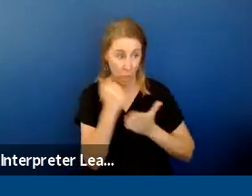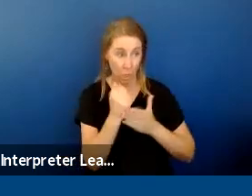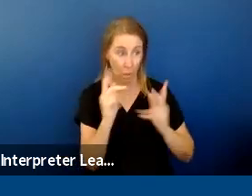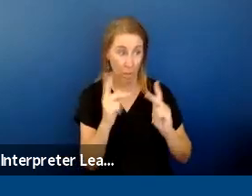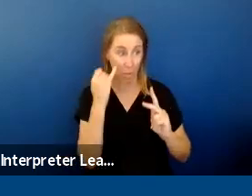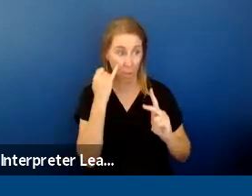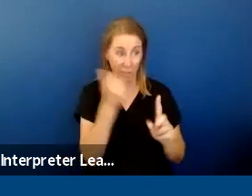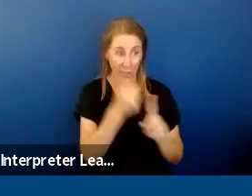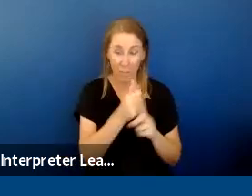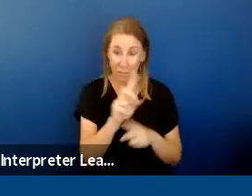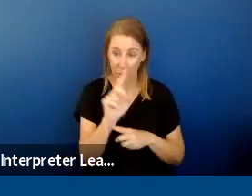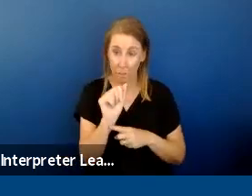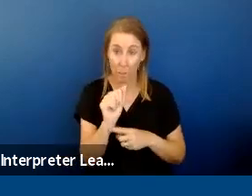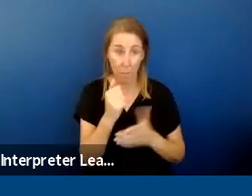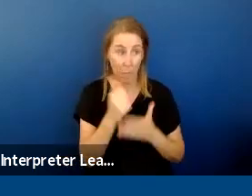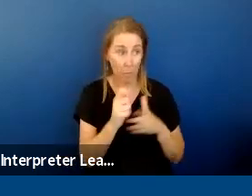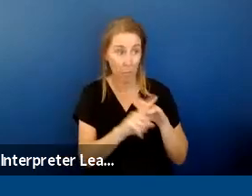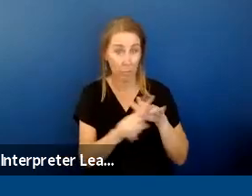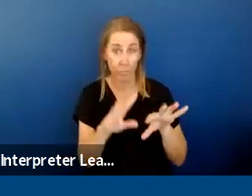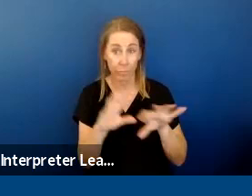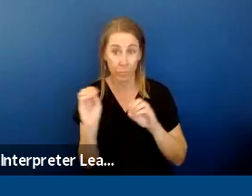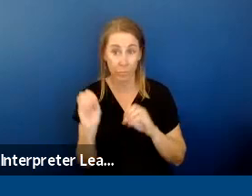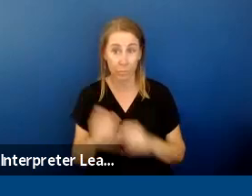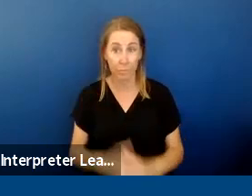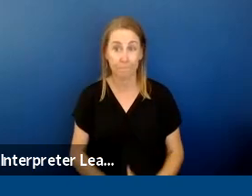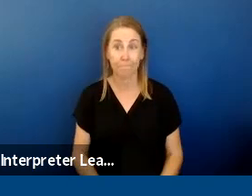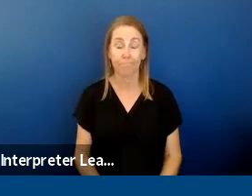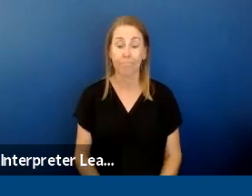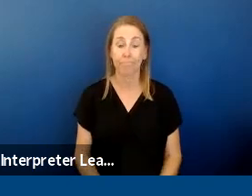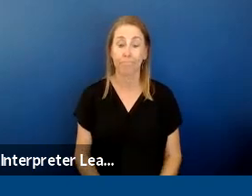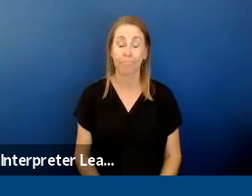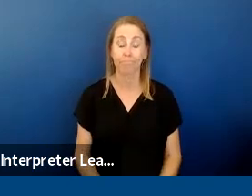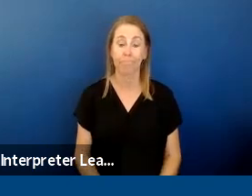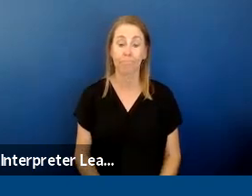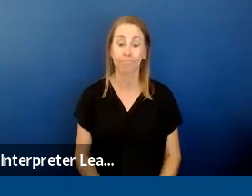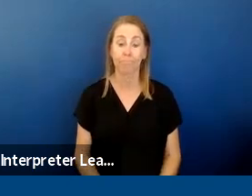and says, our county does not maintain a registry.